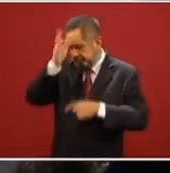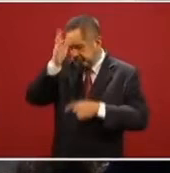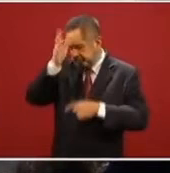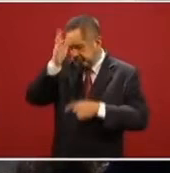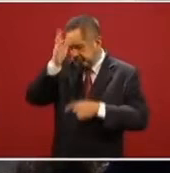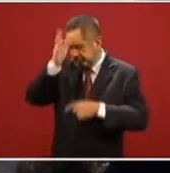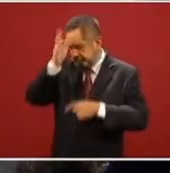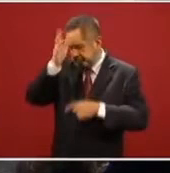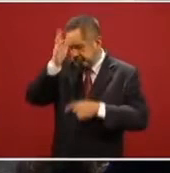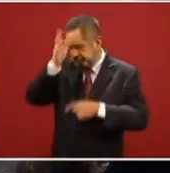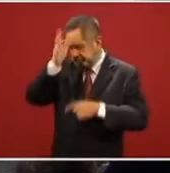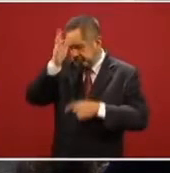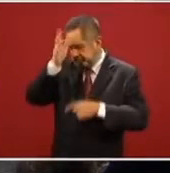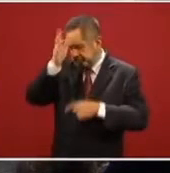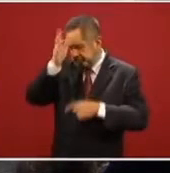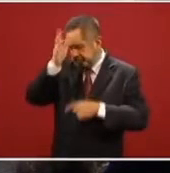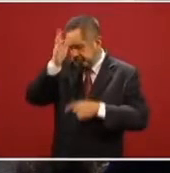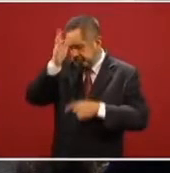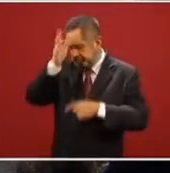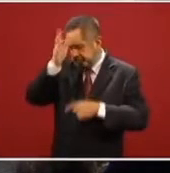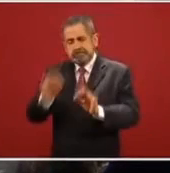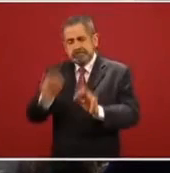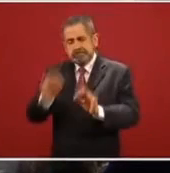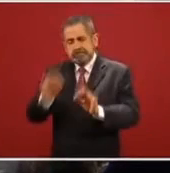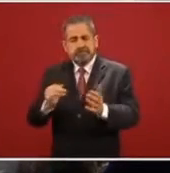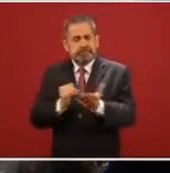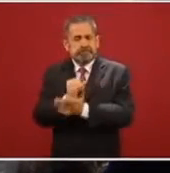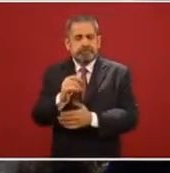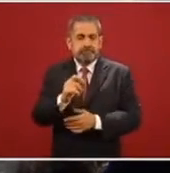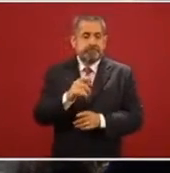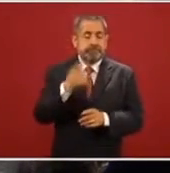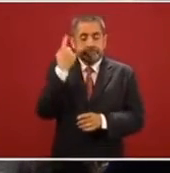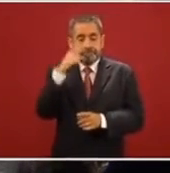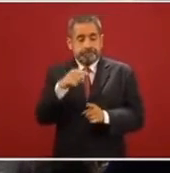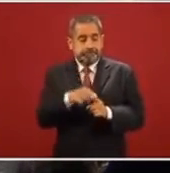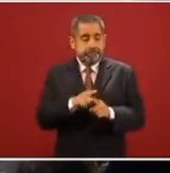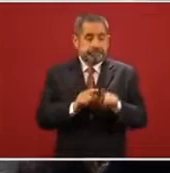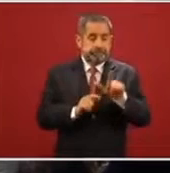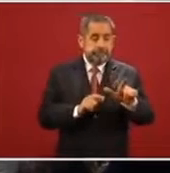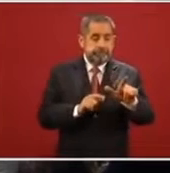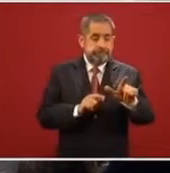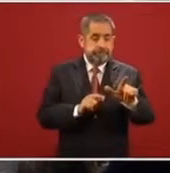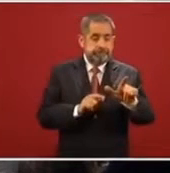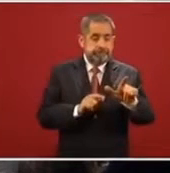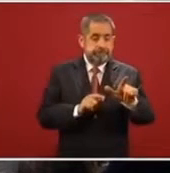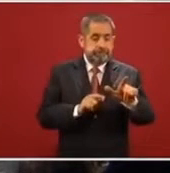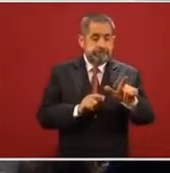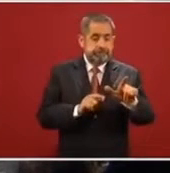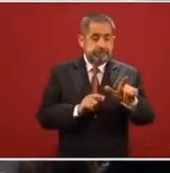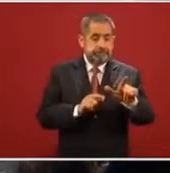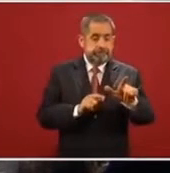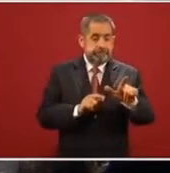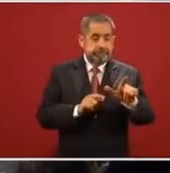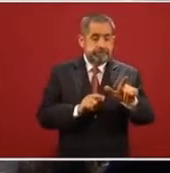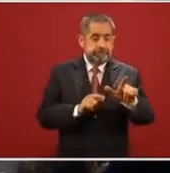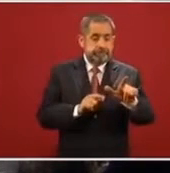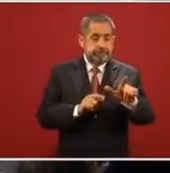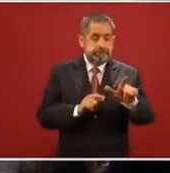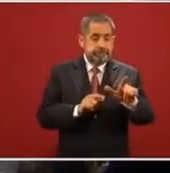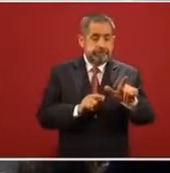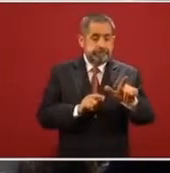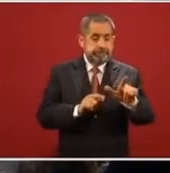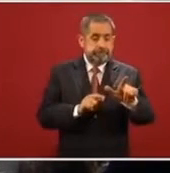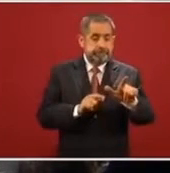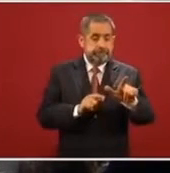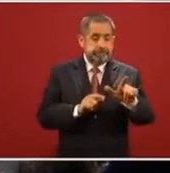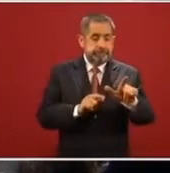it was selected in order to give way to entre el 17 y el 20 de marzo that between the